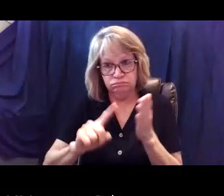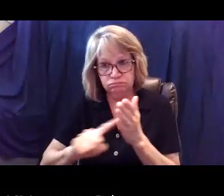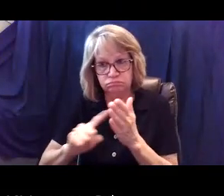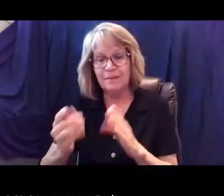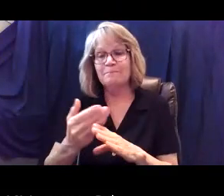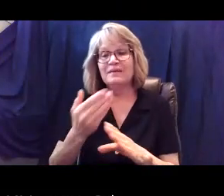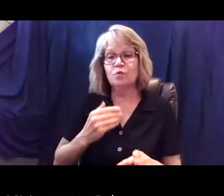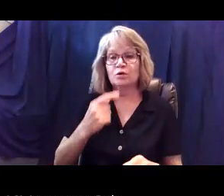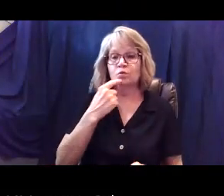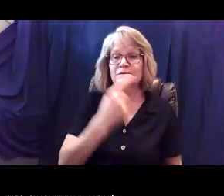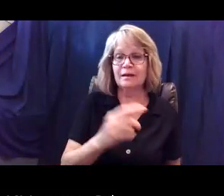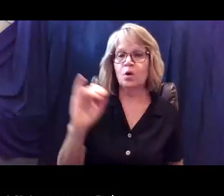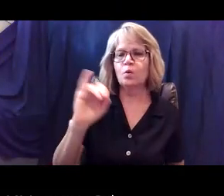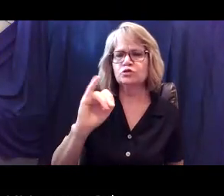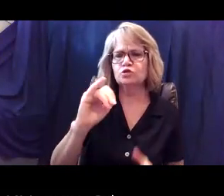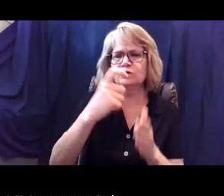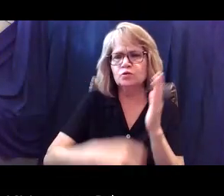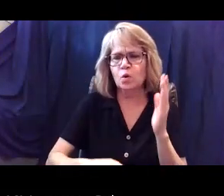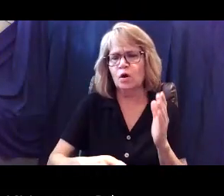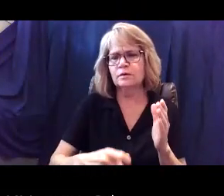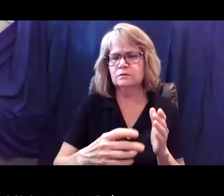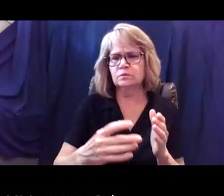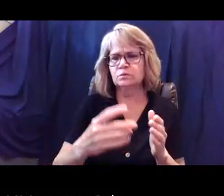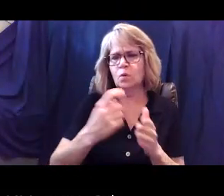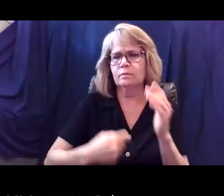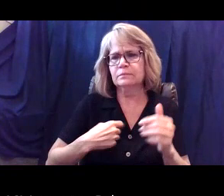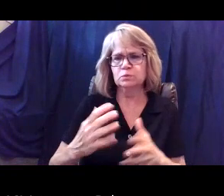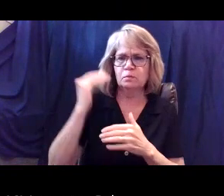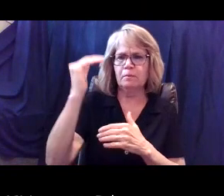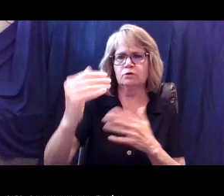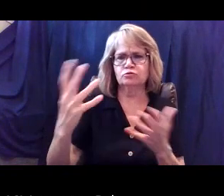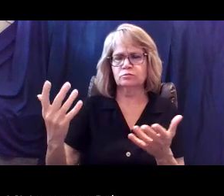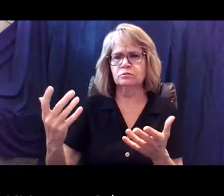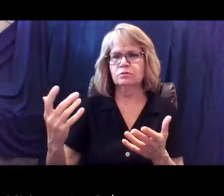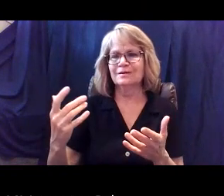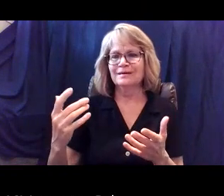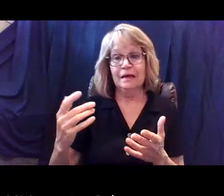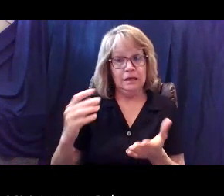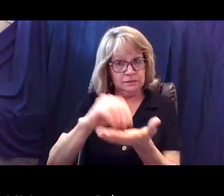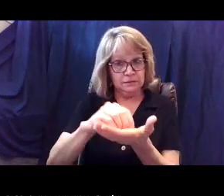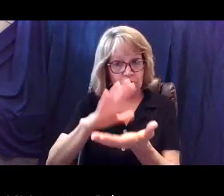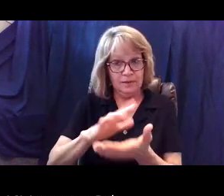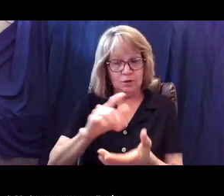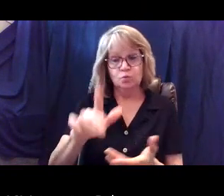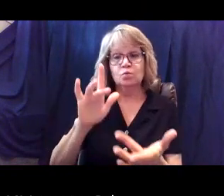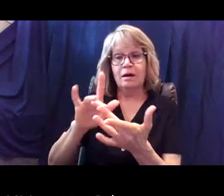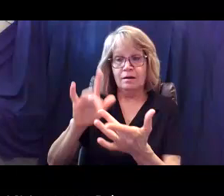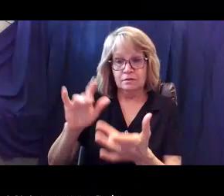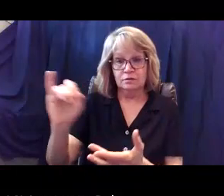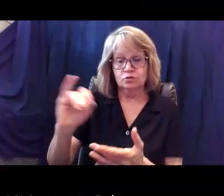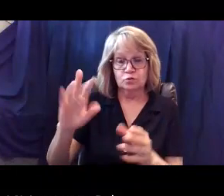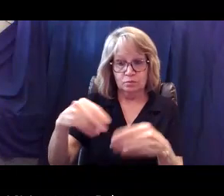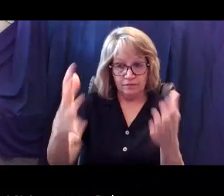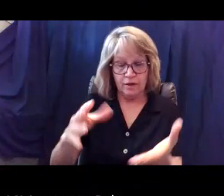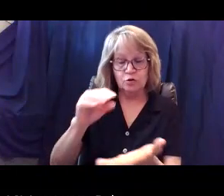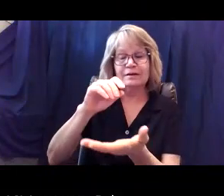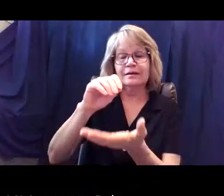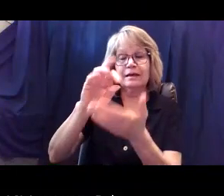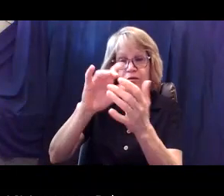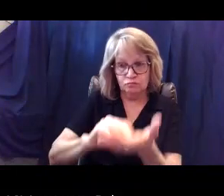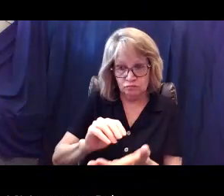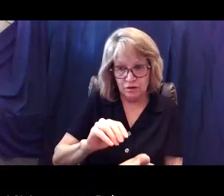insurance policy cost as an undue burden. I would make sure that you document that you've contacted your insurance provider in writing,